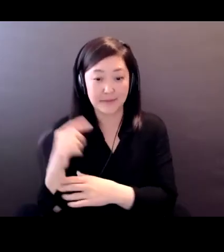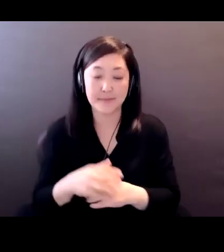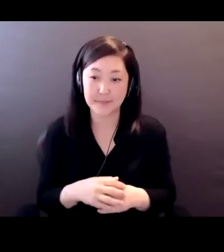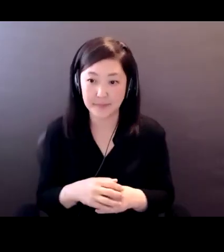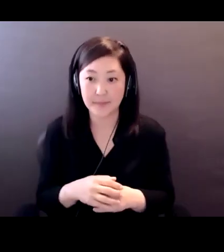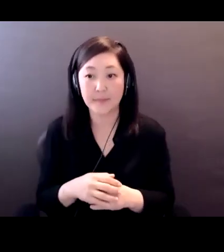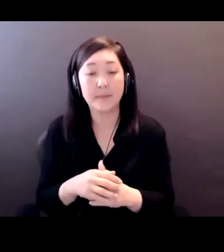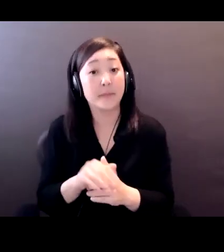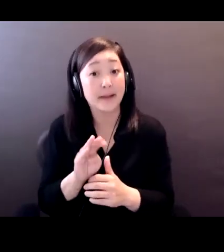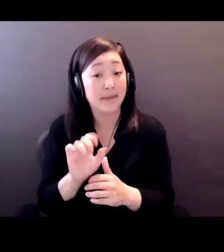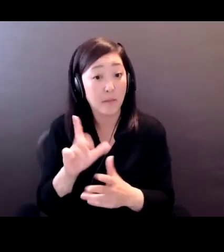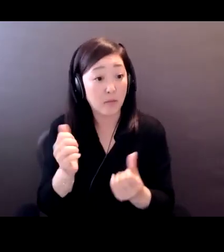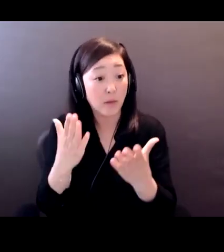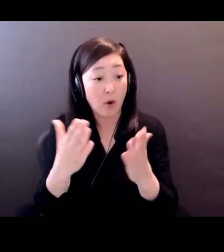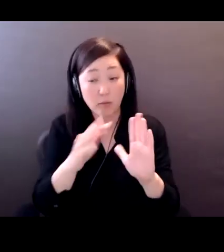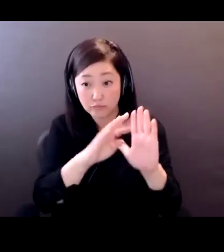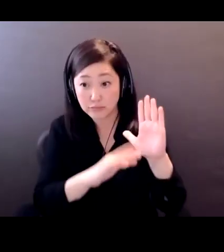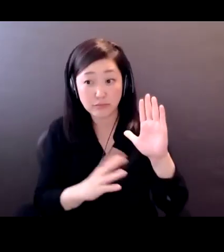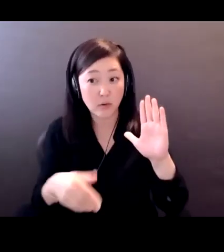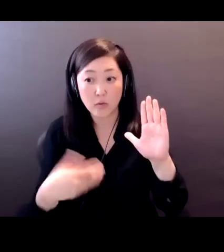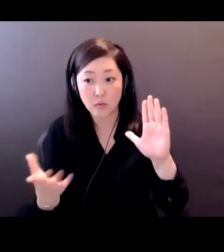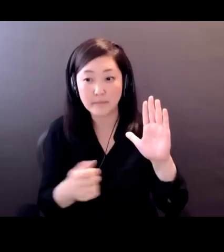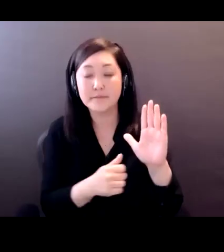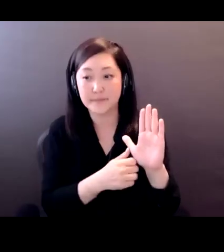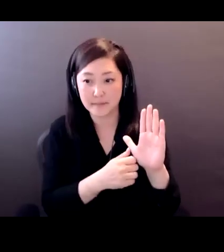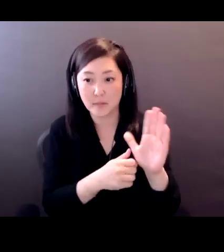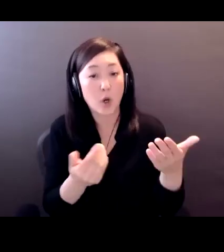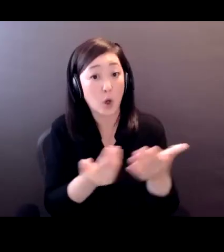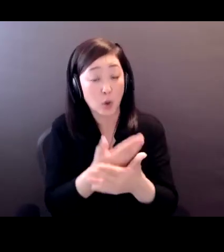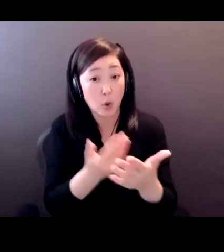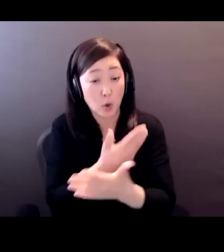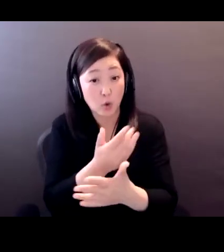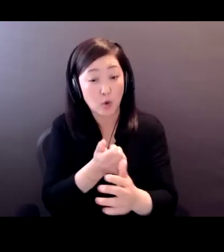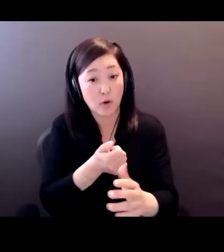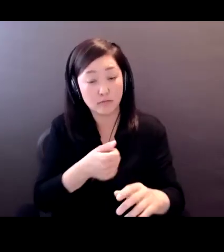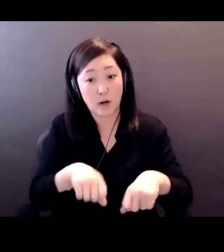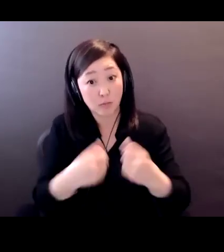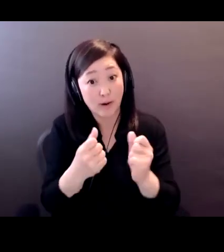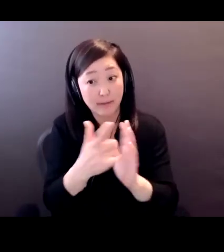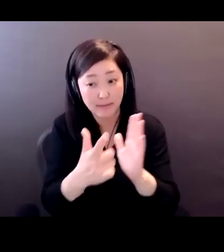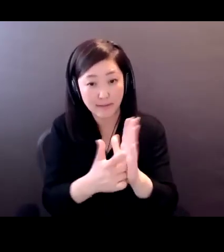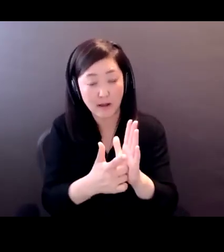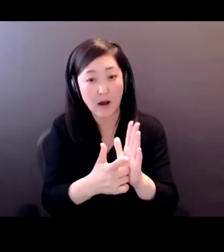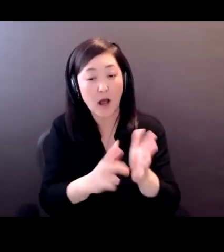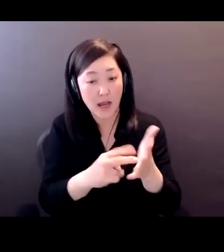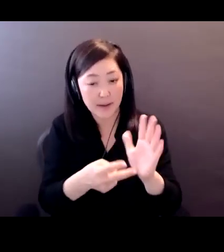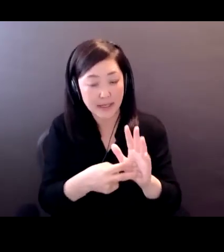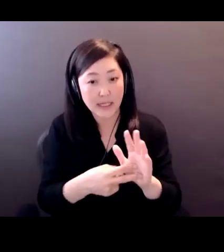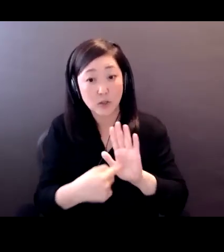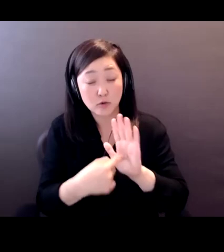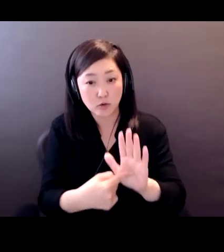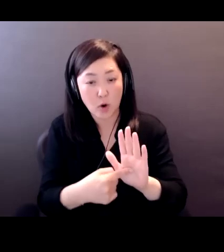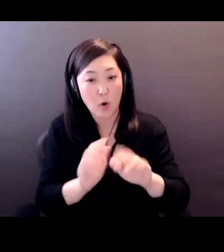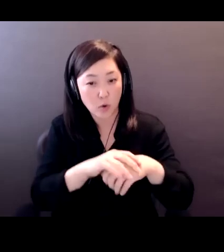bill proposes, among other reforms, a new offense in the criminal code that would criminalize a pattern of